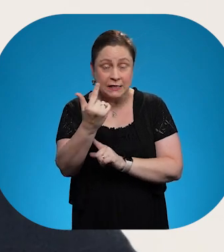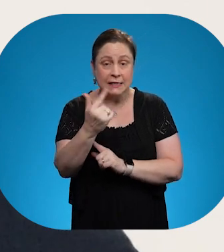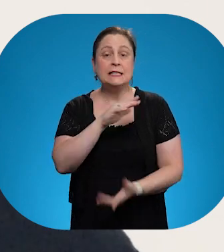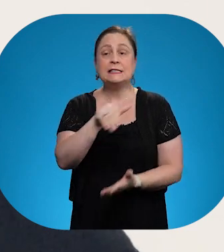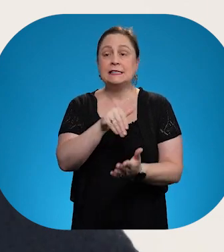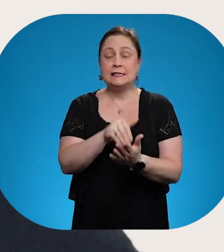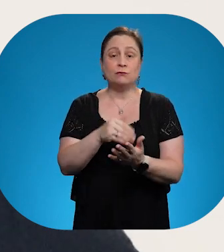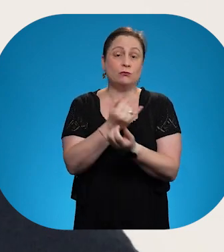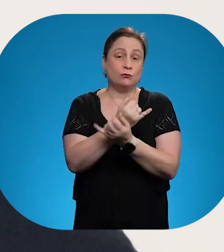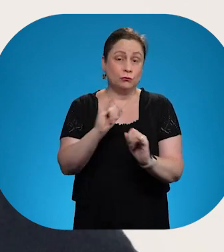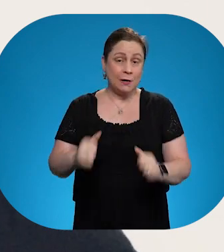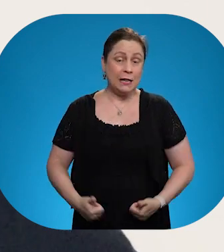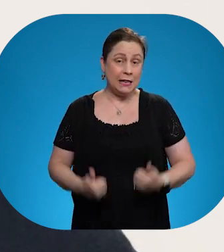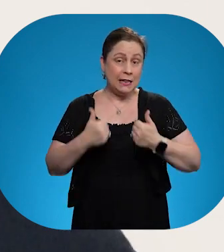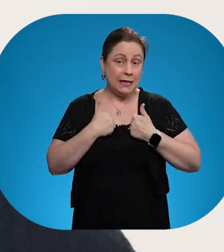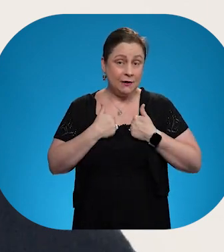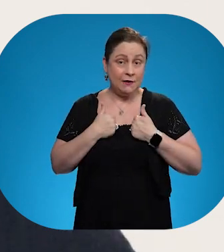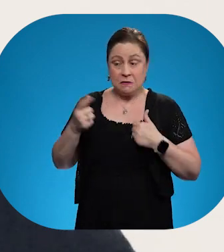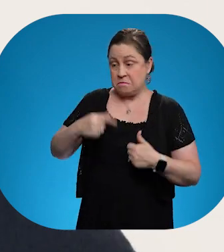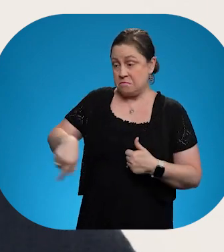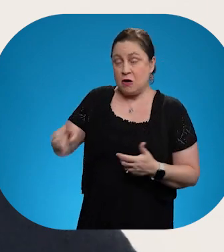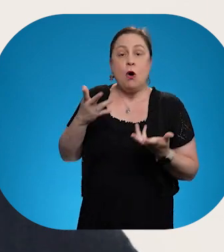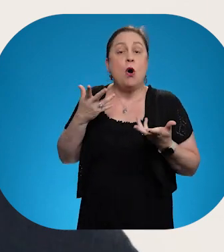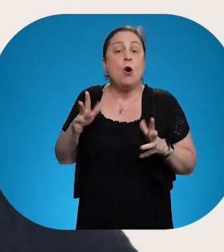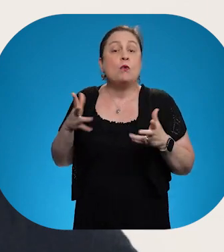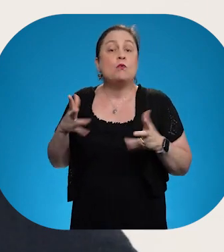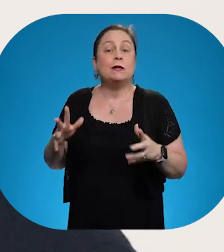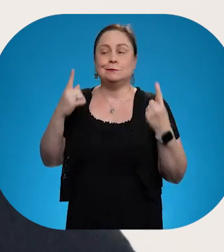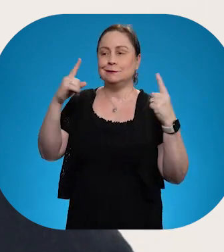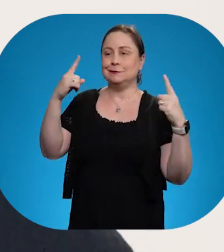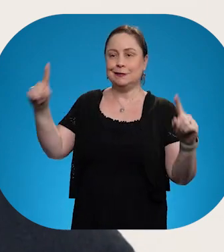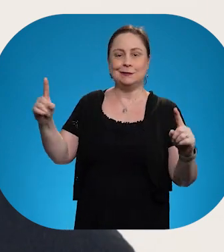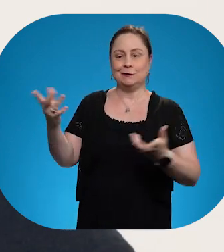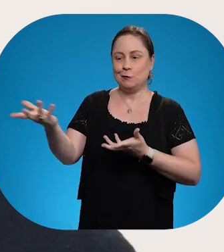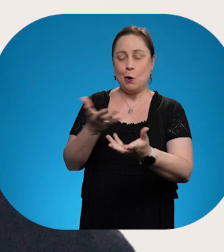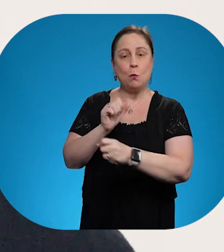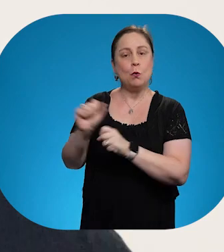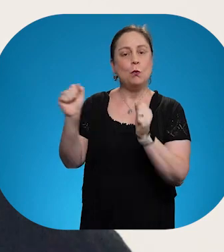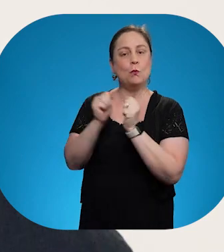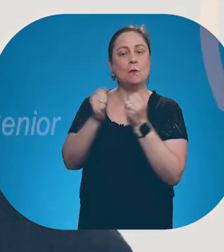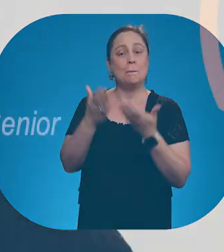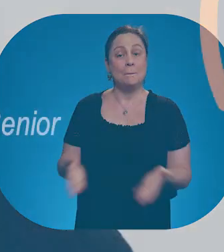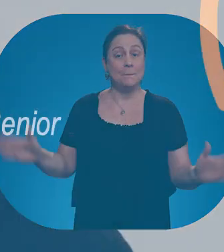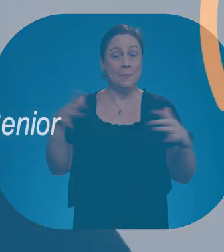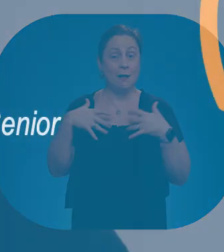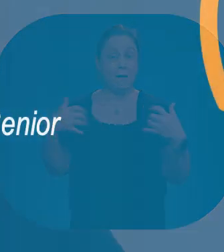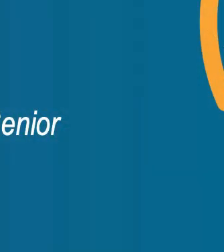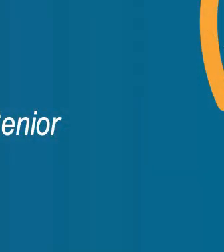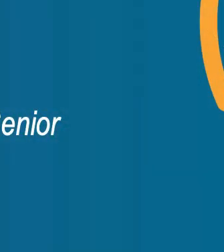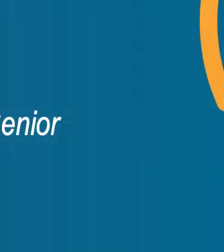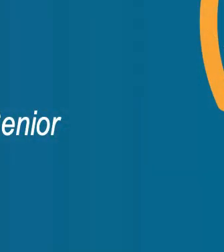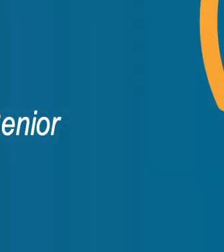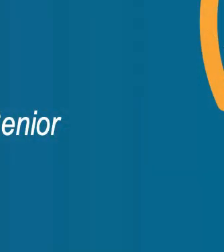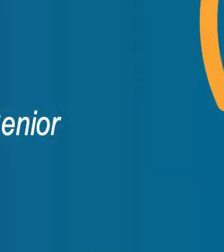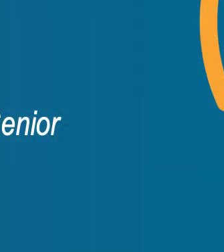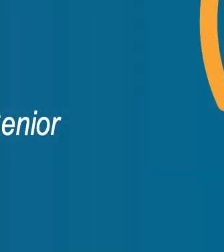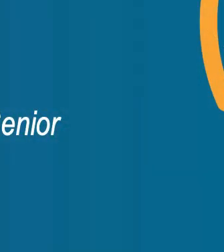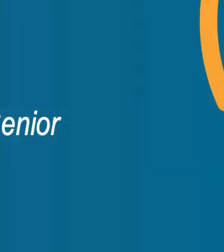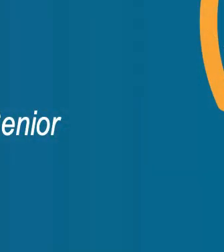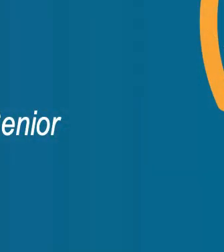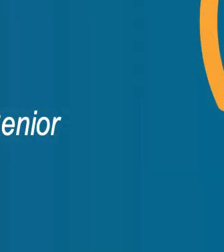Living who have successfully engaged with public health, and other resources as well.